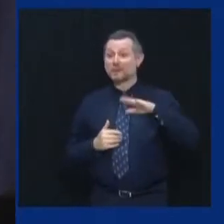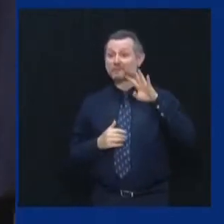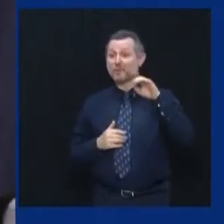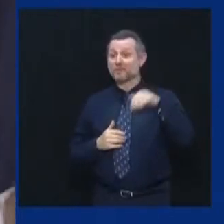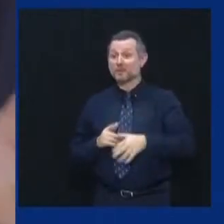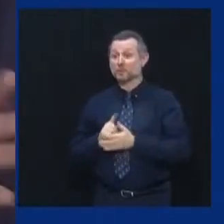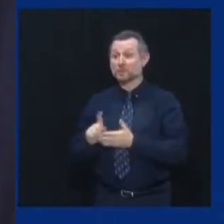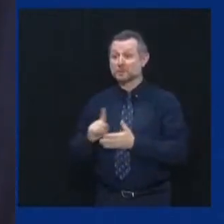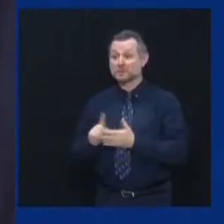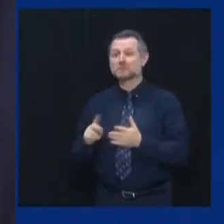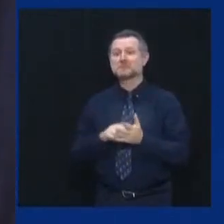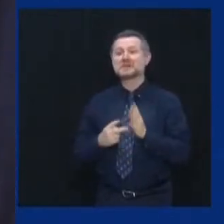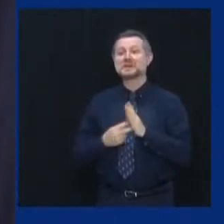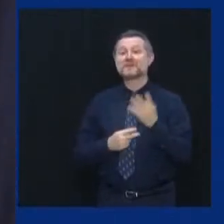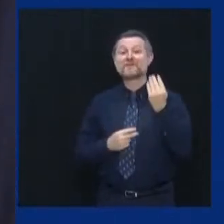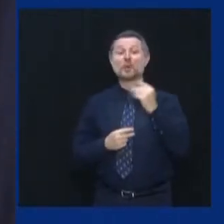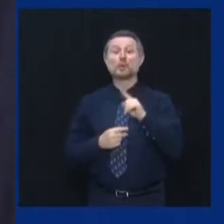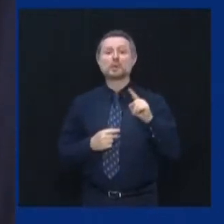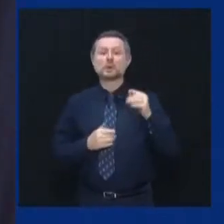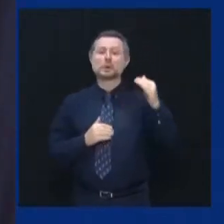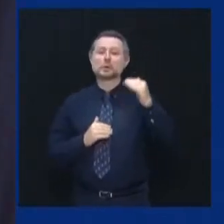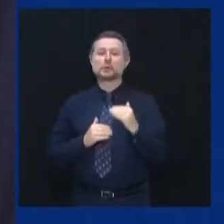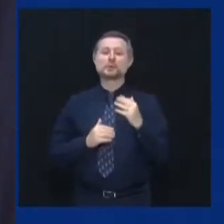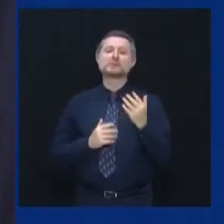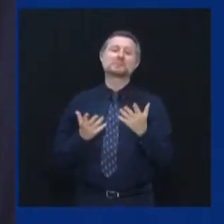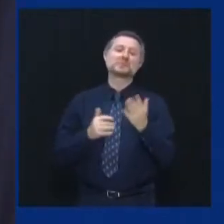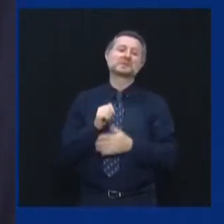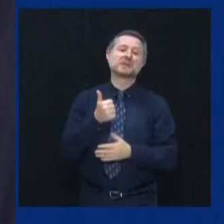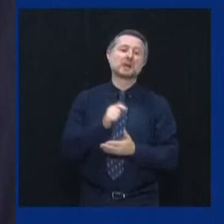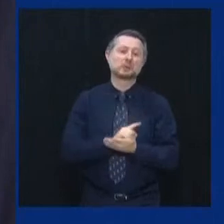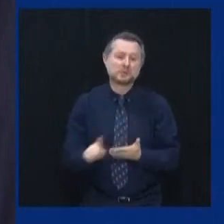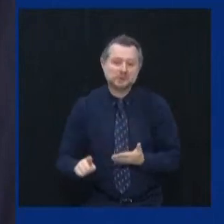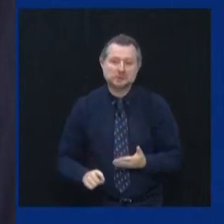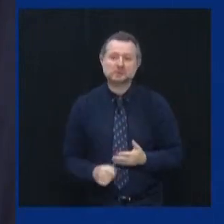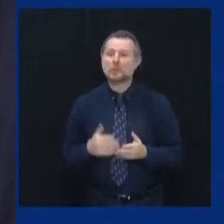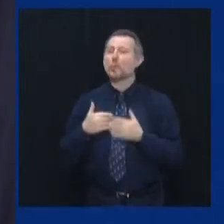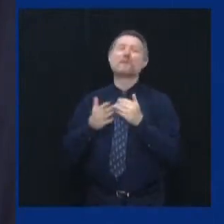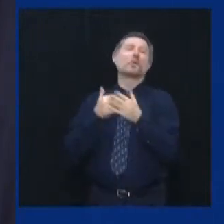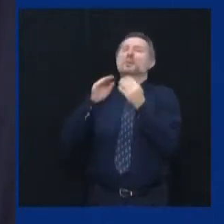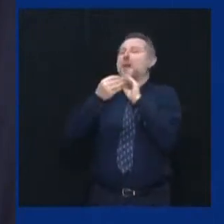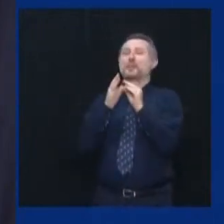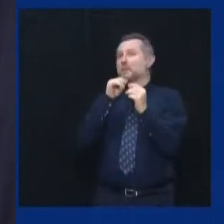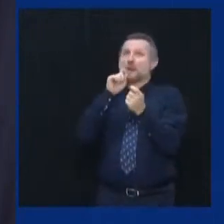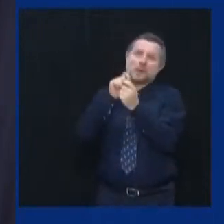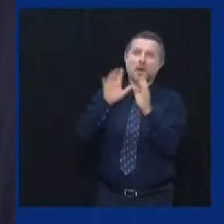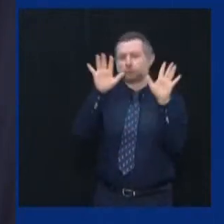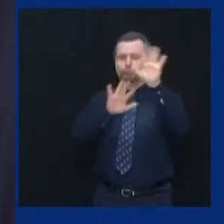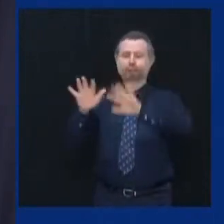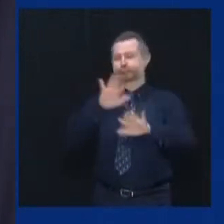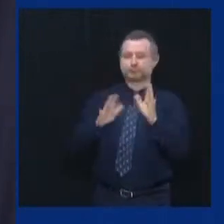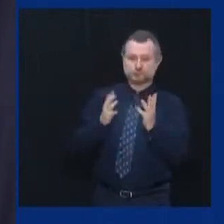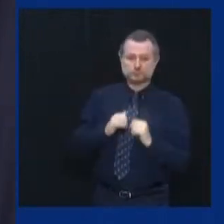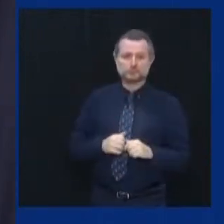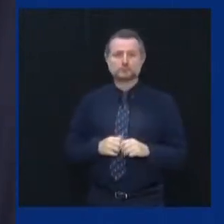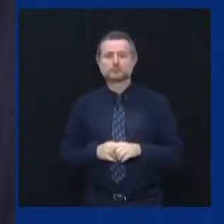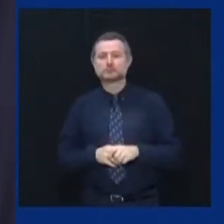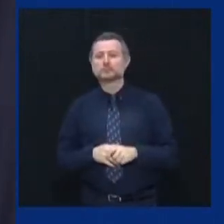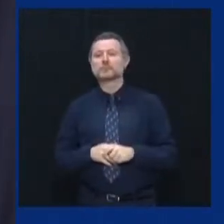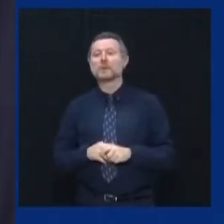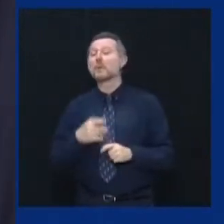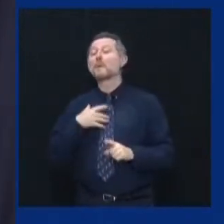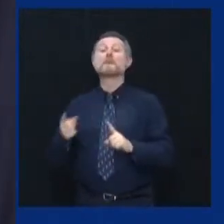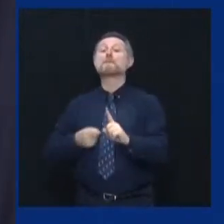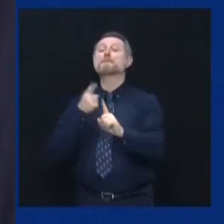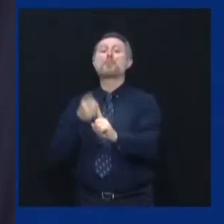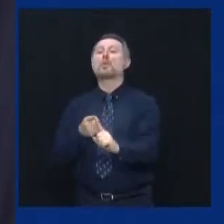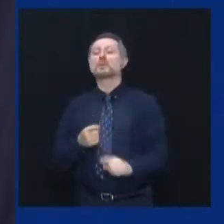from 14 weeks to 10 weeks, or whatever the math is. But it's pure